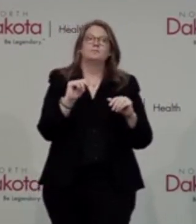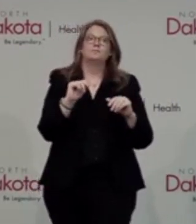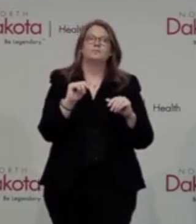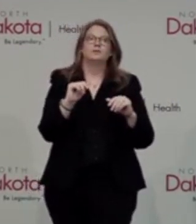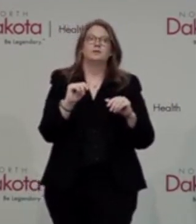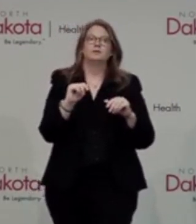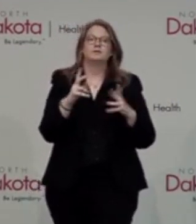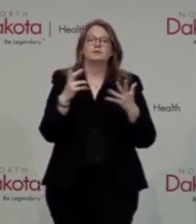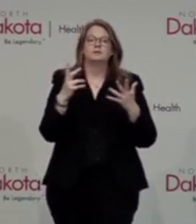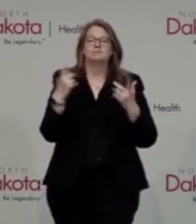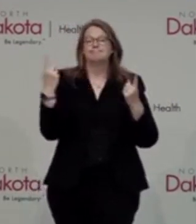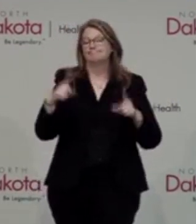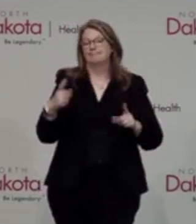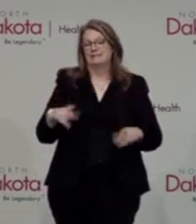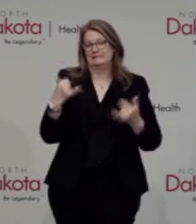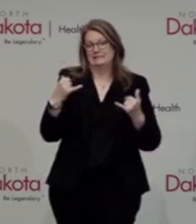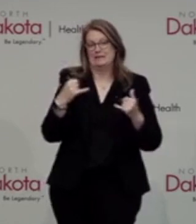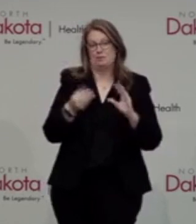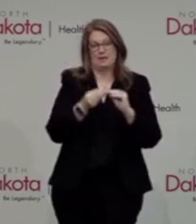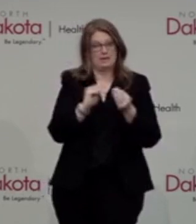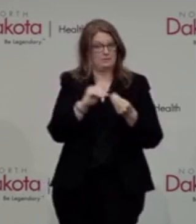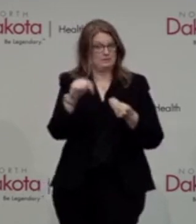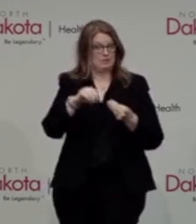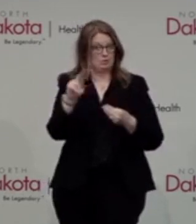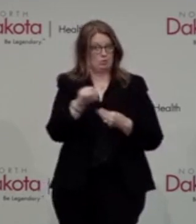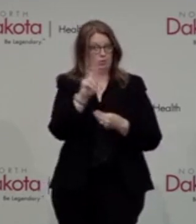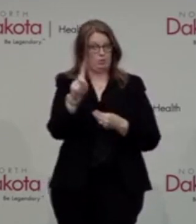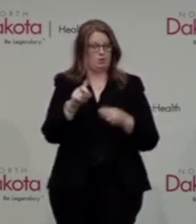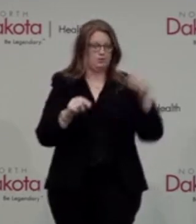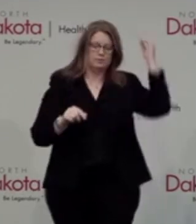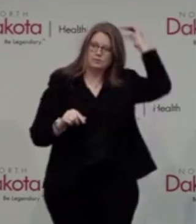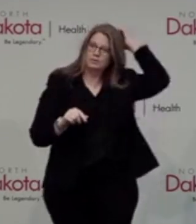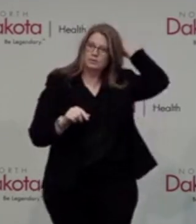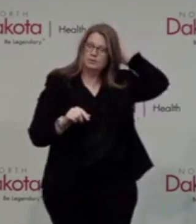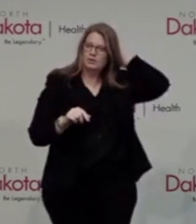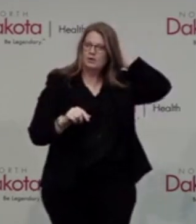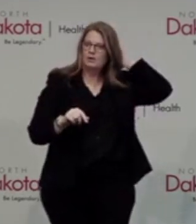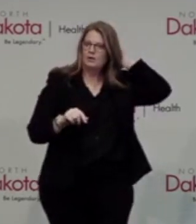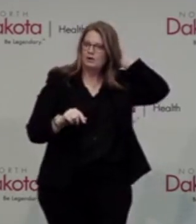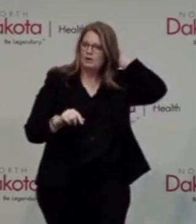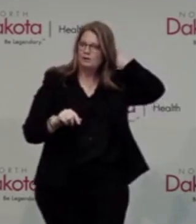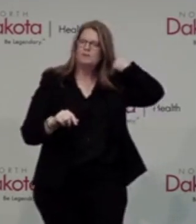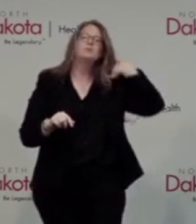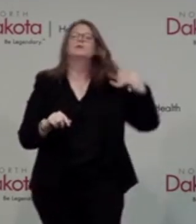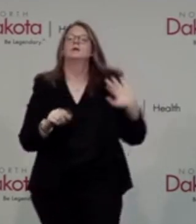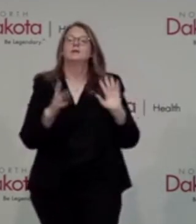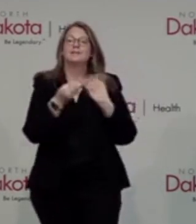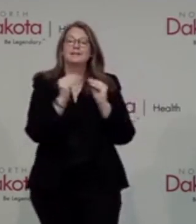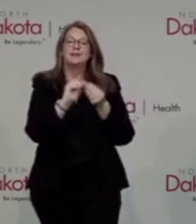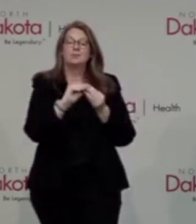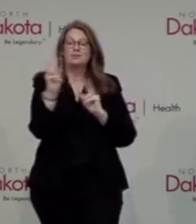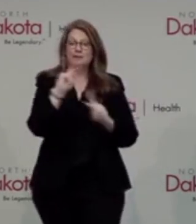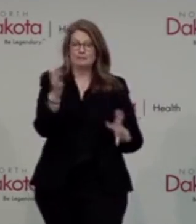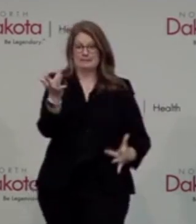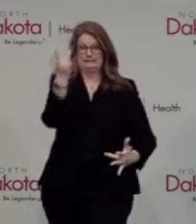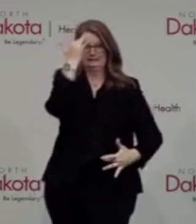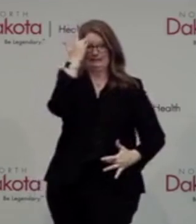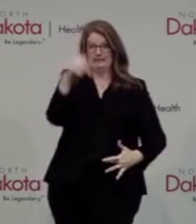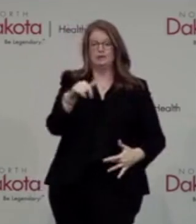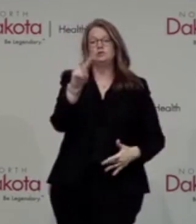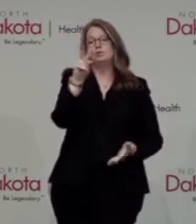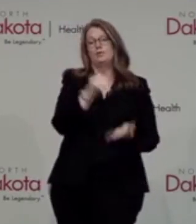take a look at where we are with the numbers in North Dakota. In terms of the active cases in North Dakota, we've